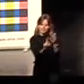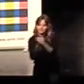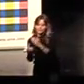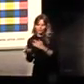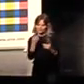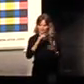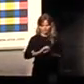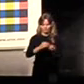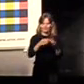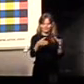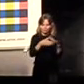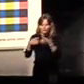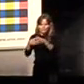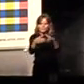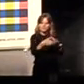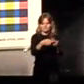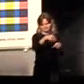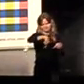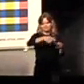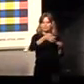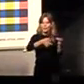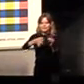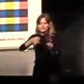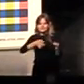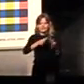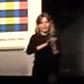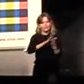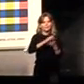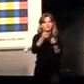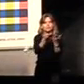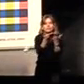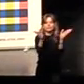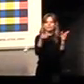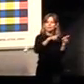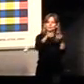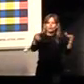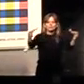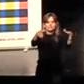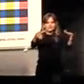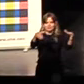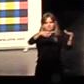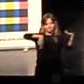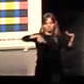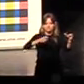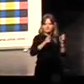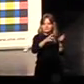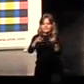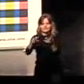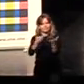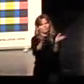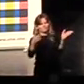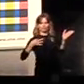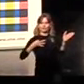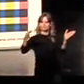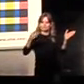groups of politiek olie patiënten tips dat den mee met george governments and this is me zo hoog system of representatieve